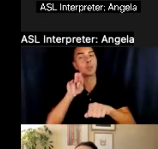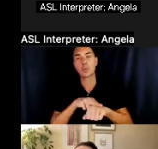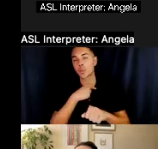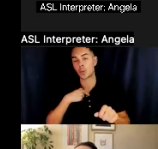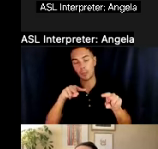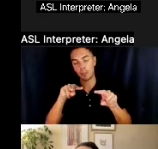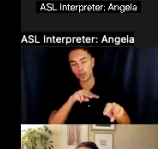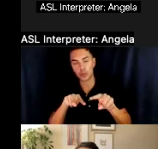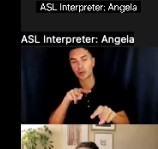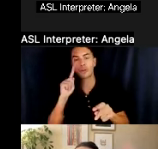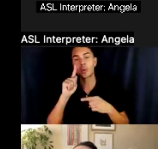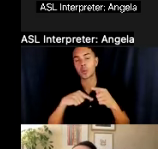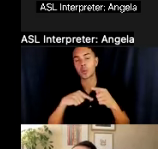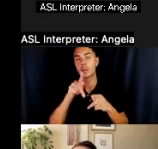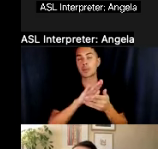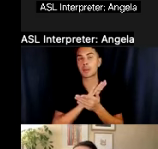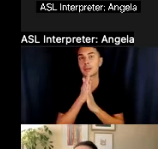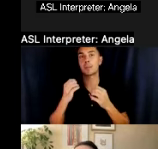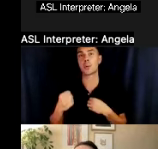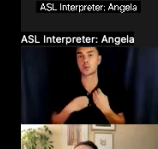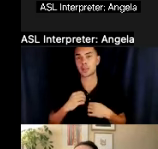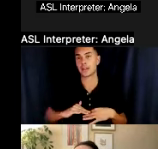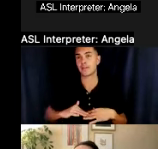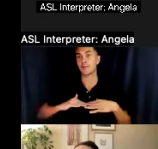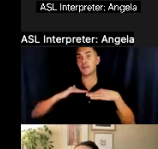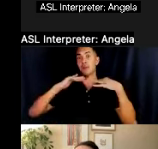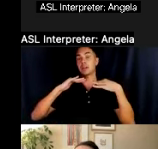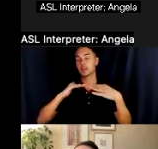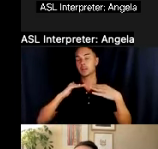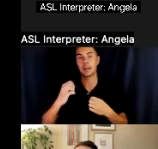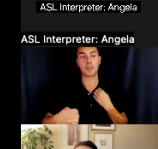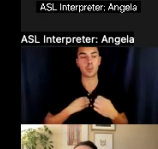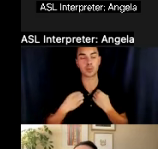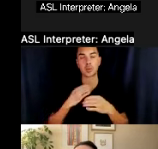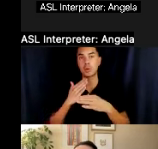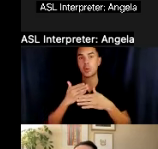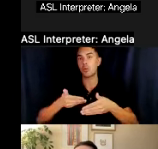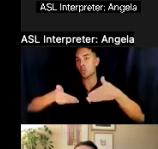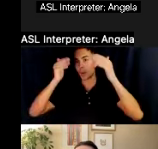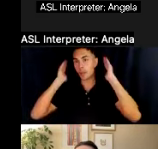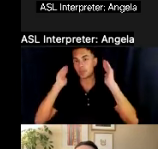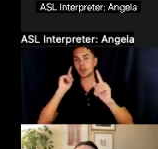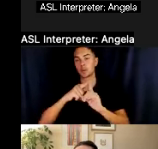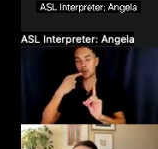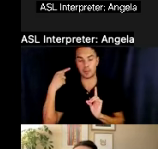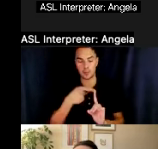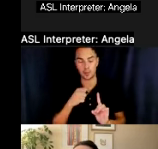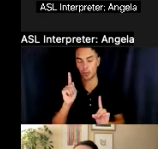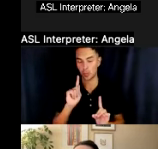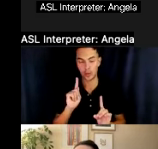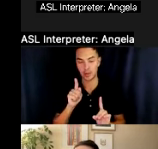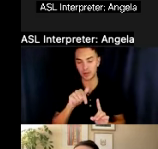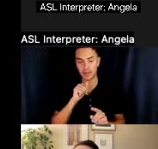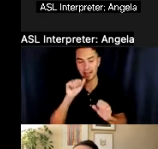for, when folks become emotionally flooded, emotionally overwhelmed to the point where we're not able to